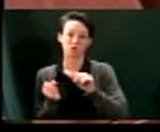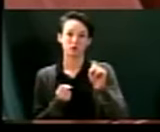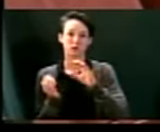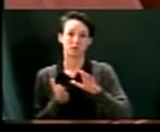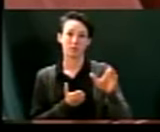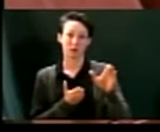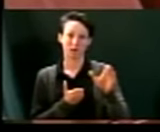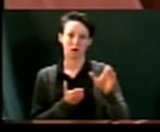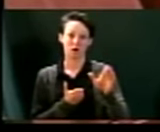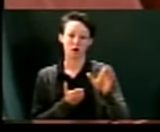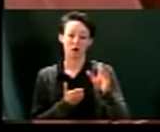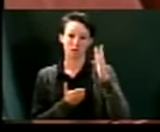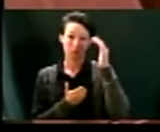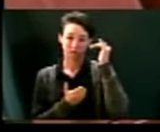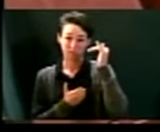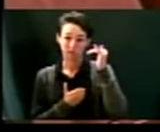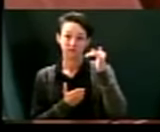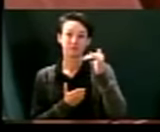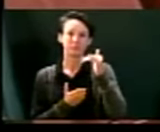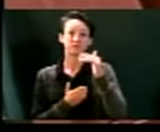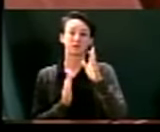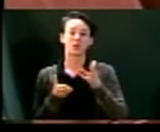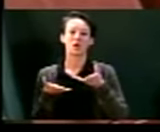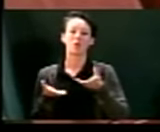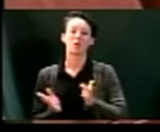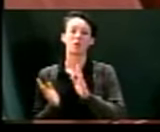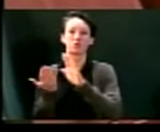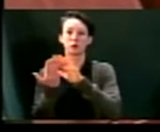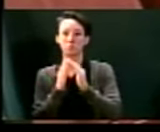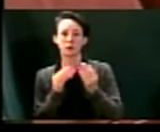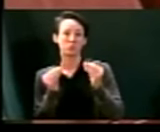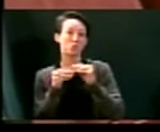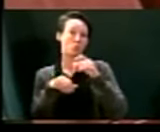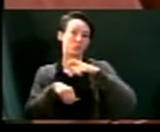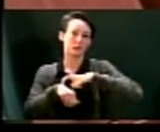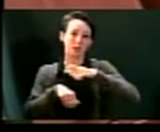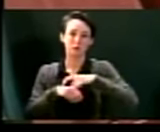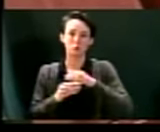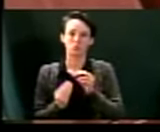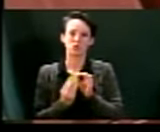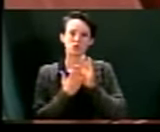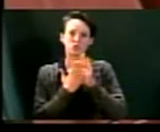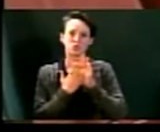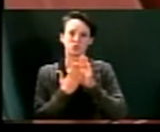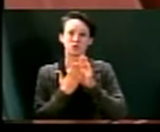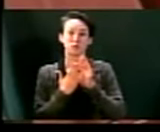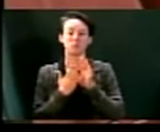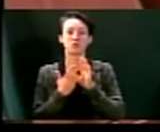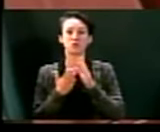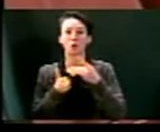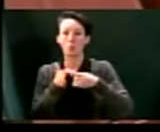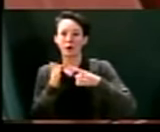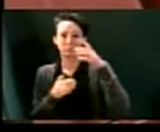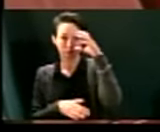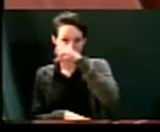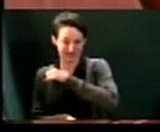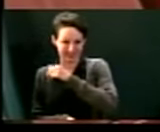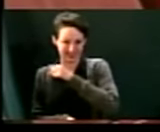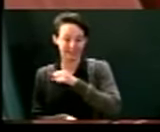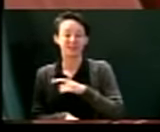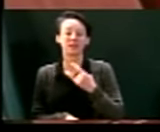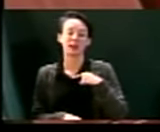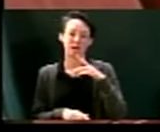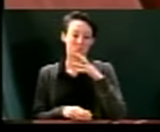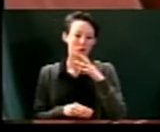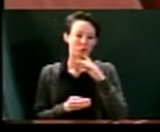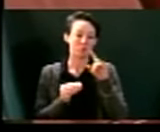plan to give the community more time to address the deficits. I'm speaking on the